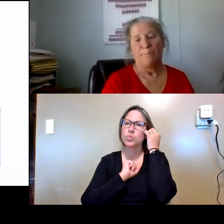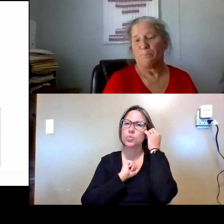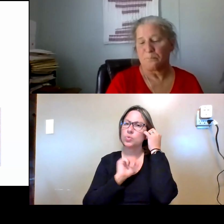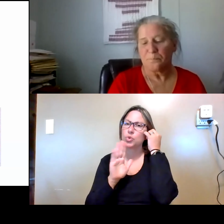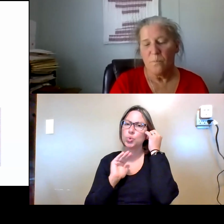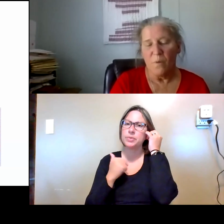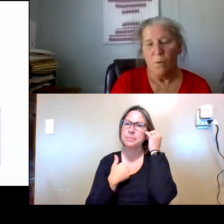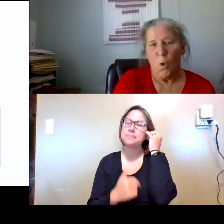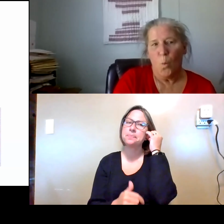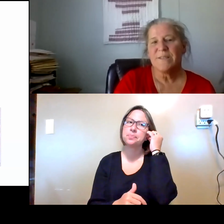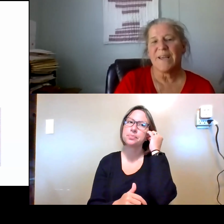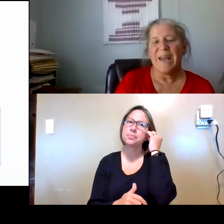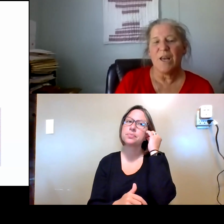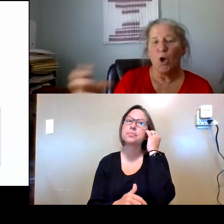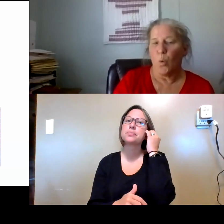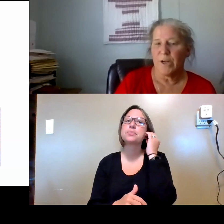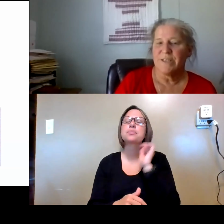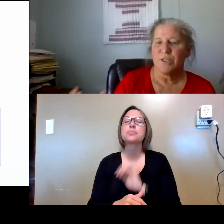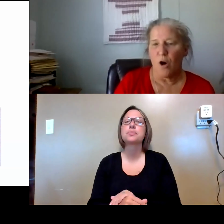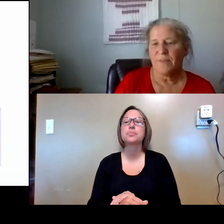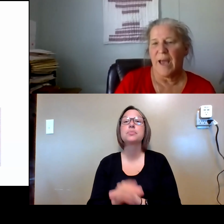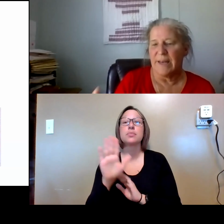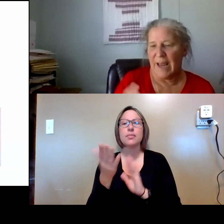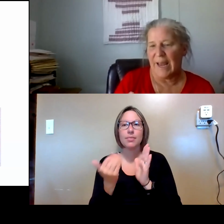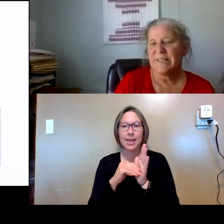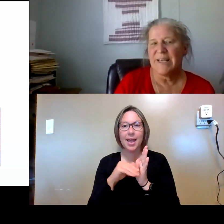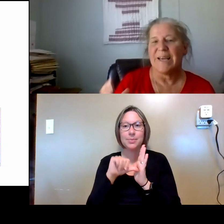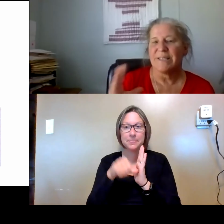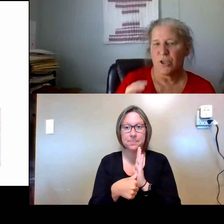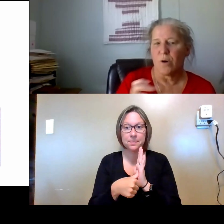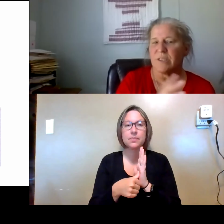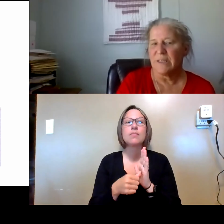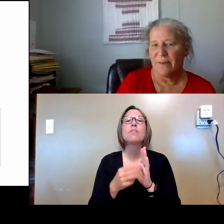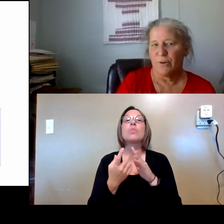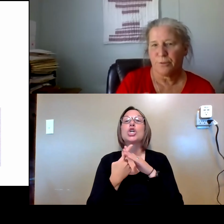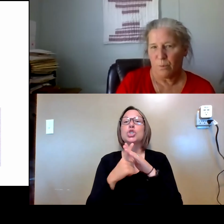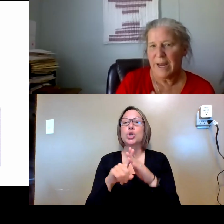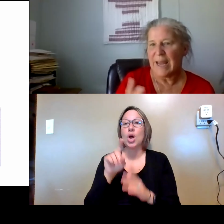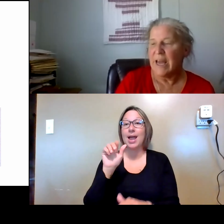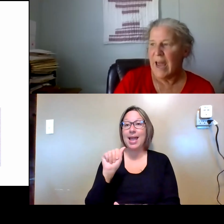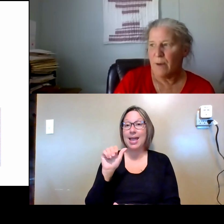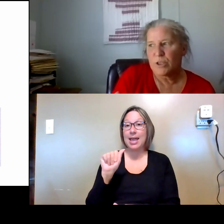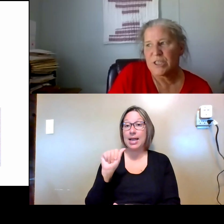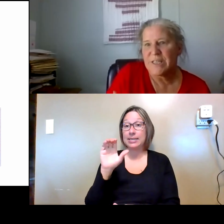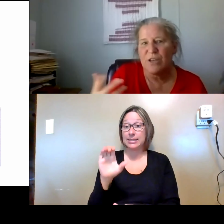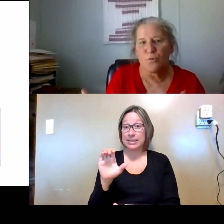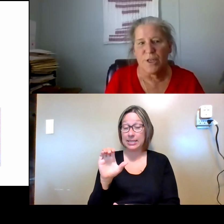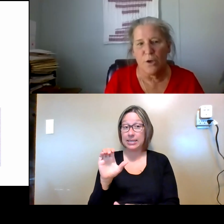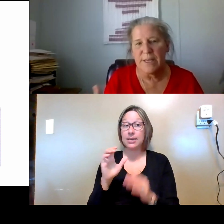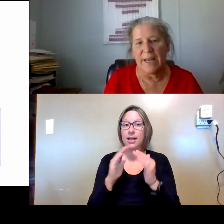Excuse me. Once again, we're going to start that AAC. It starts at level 3, and we're